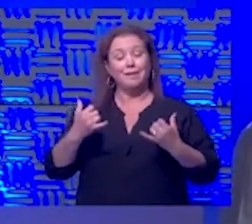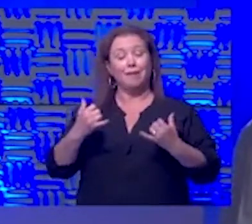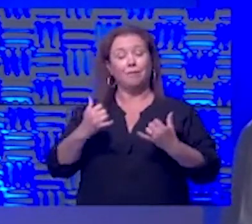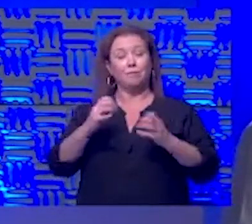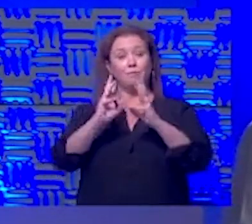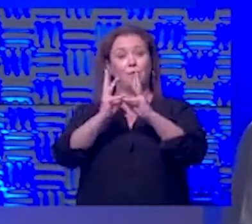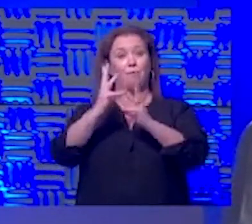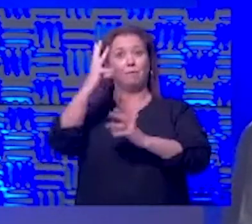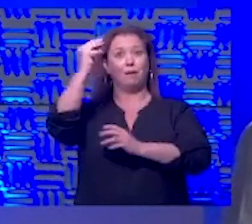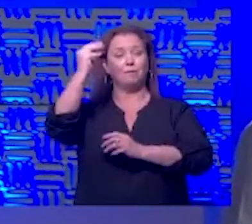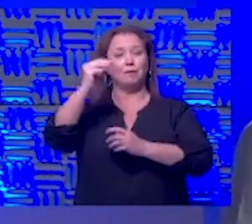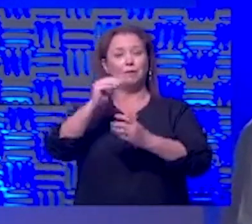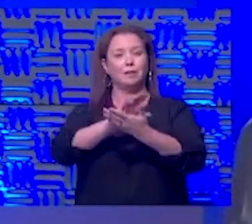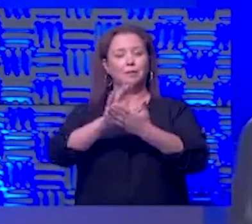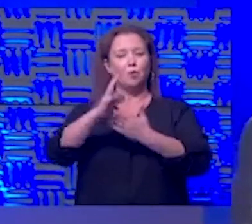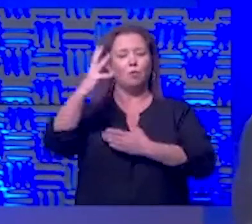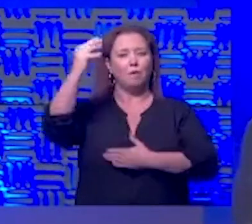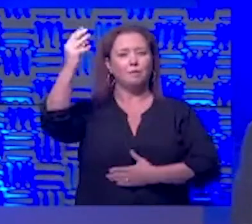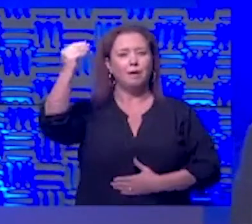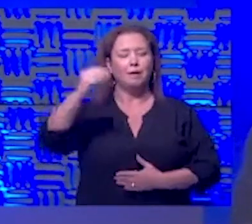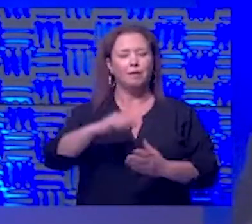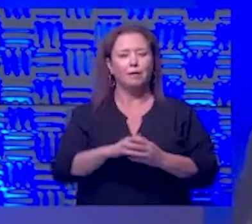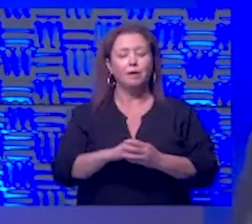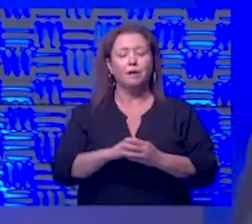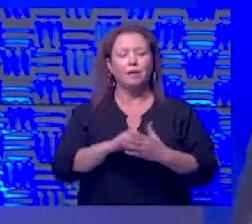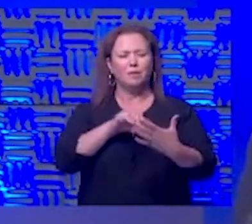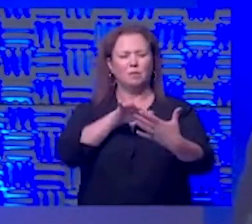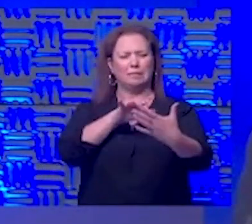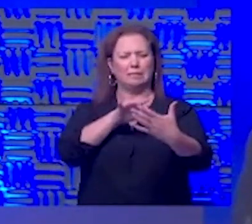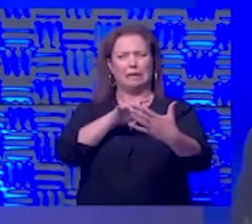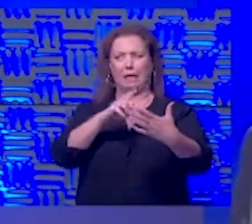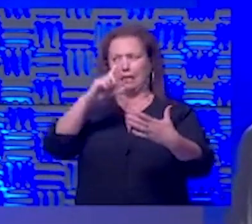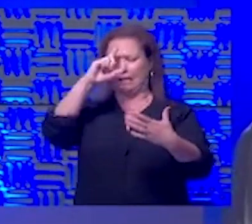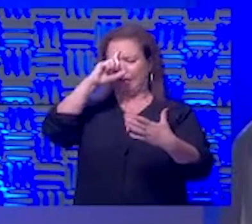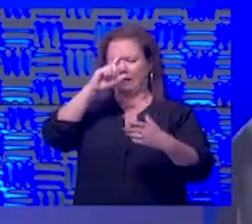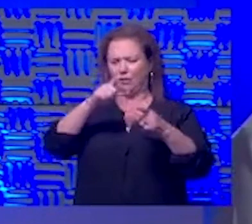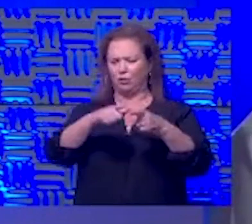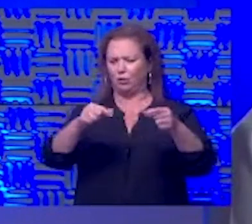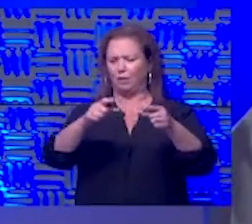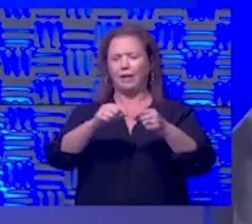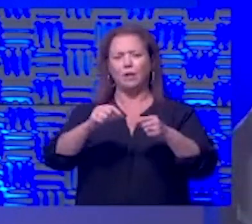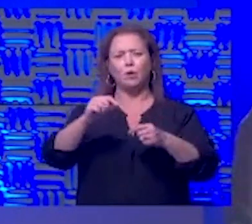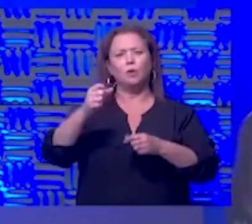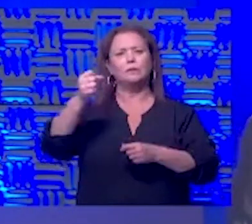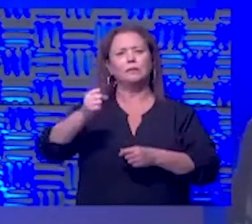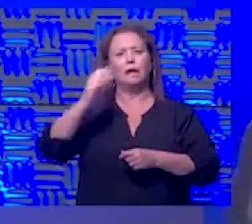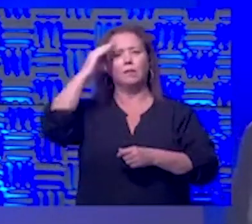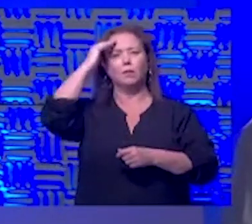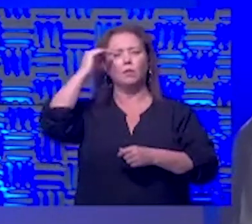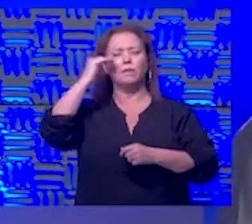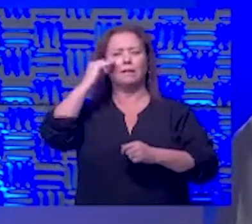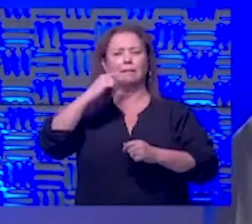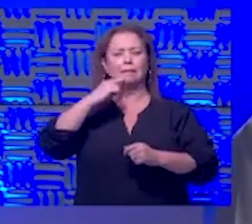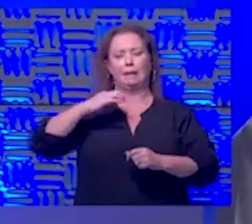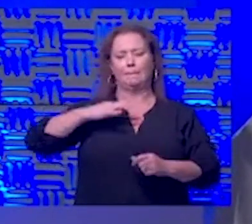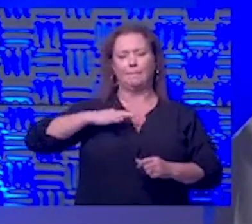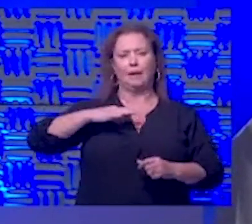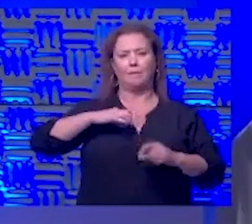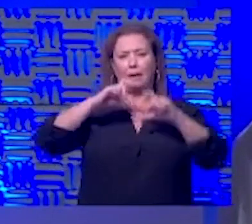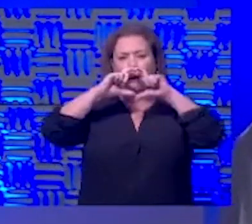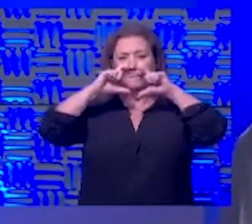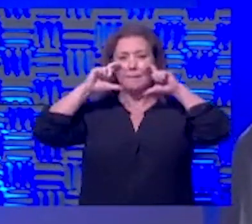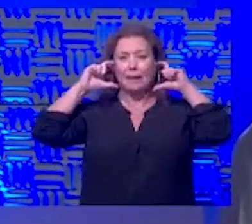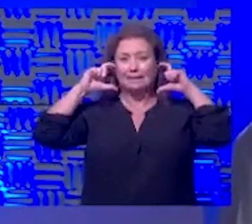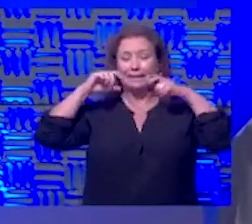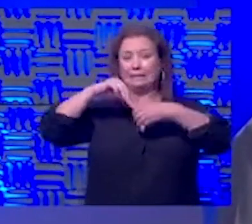out, doing those types of things. And again, there was even a study, I think it was either from Japan or South Korea, that showed a possible benefit of using masks